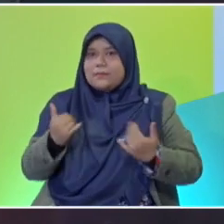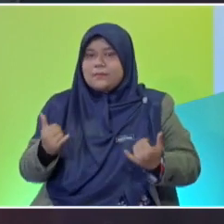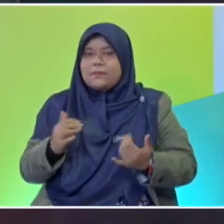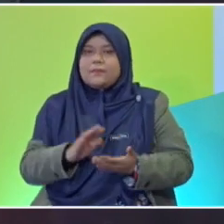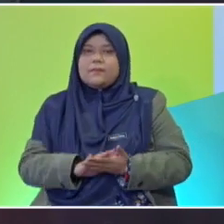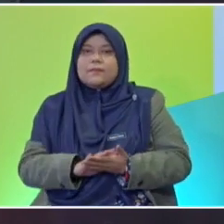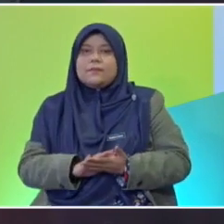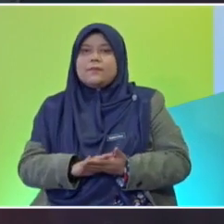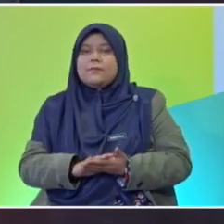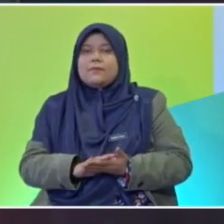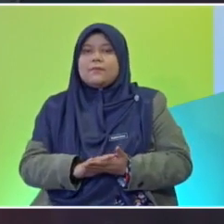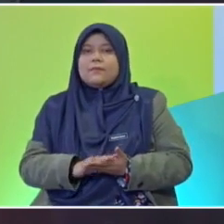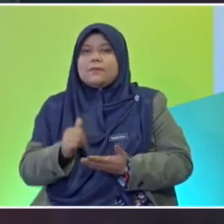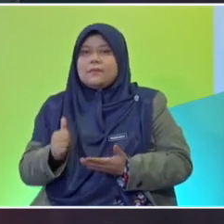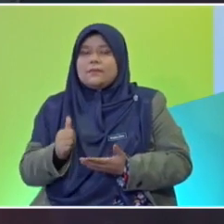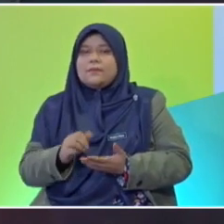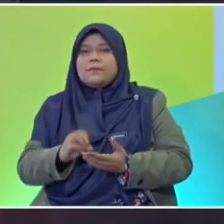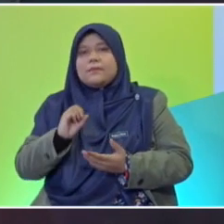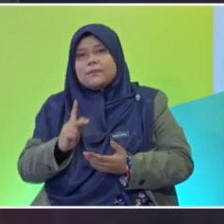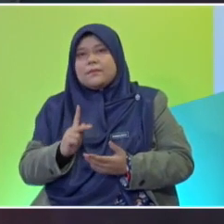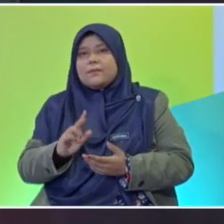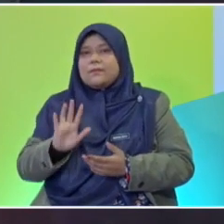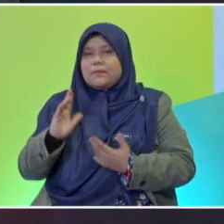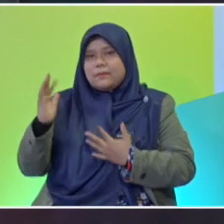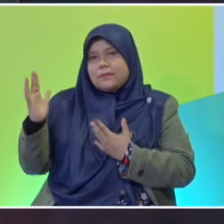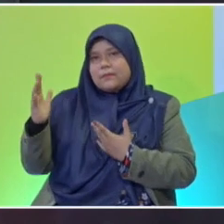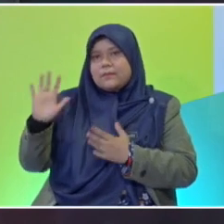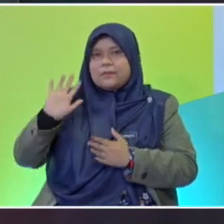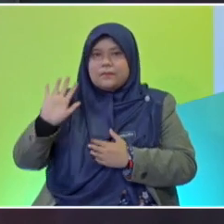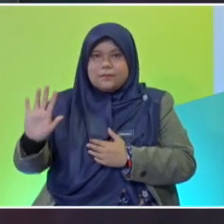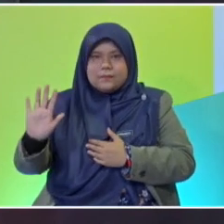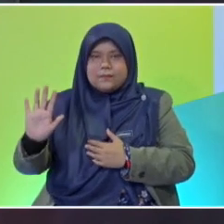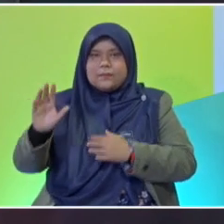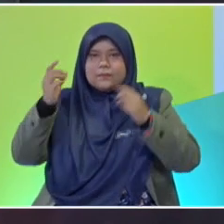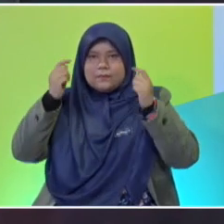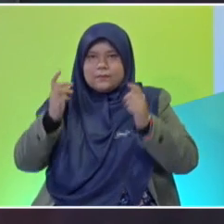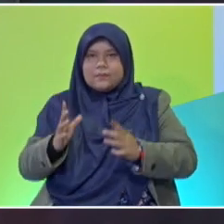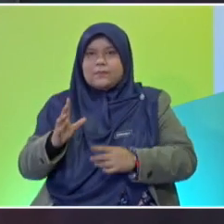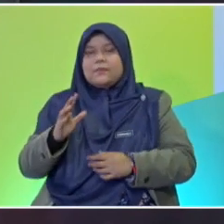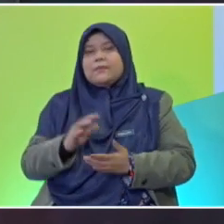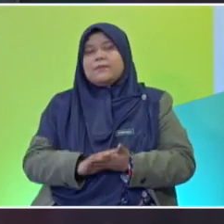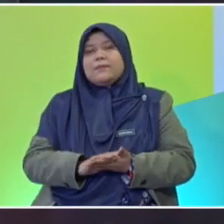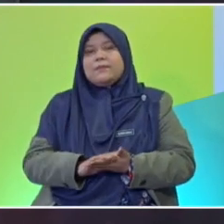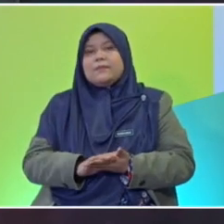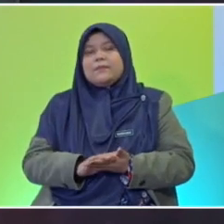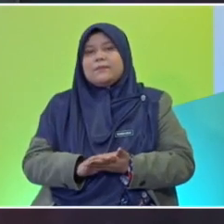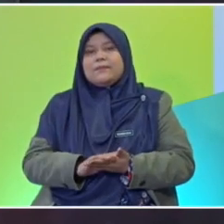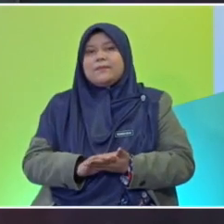why not? Alright, so our friends watching at home, don't go anywhere. We'll be right back with Teacher Nina for Tahap 2 Sains DLP.